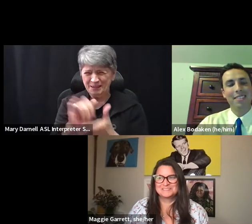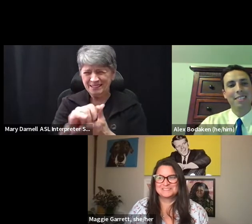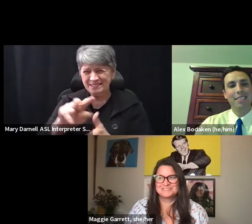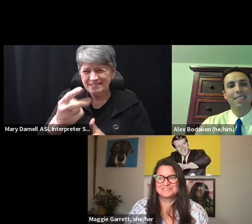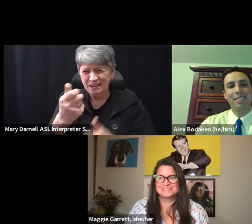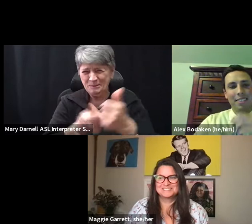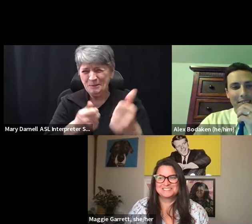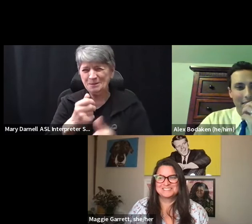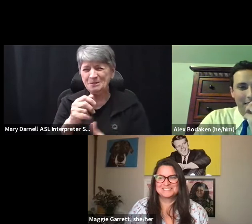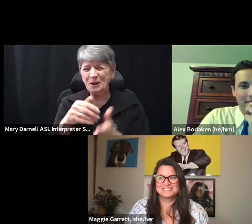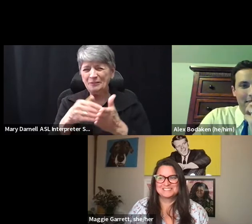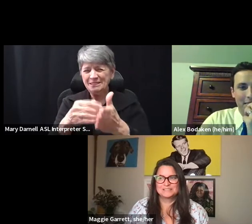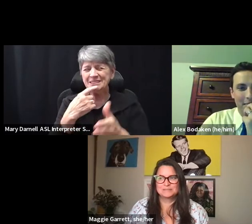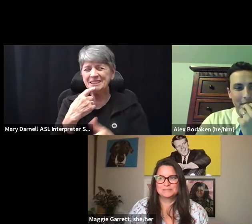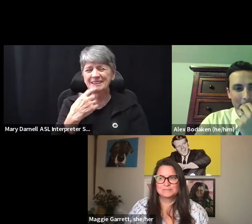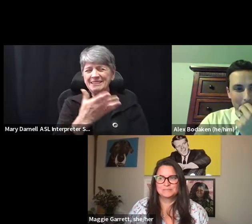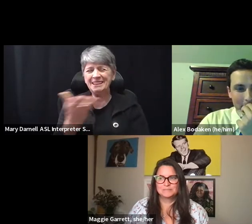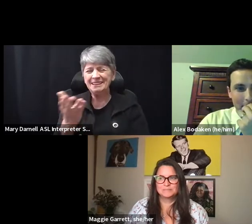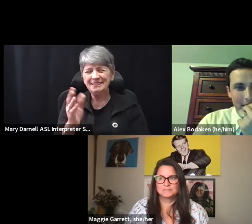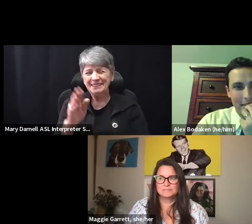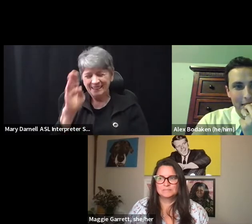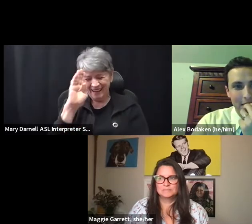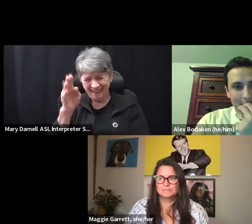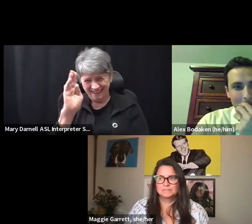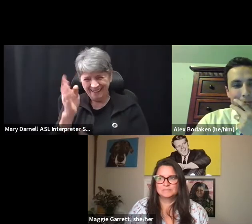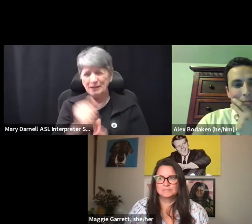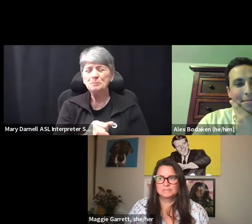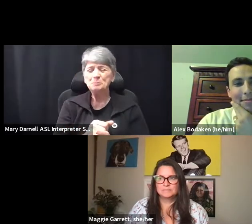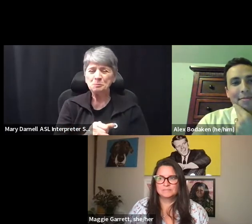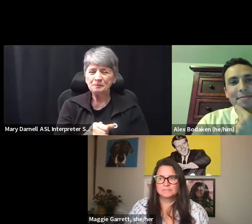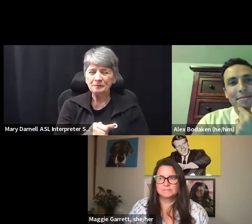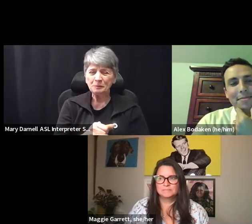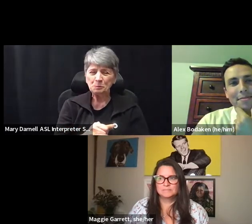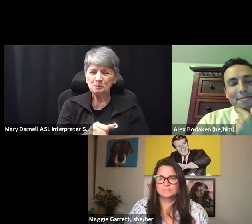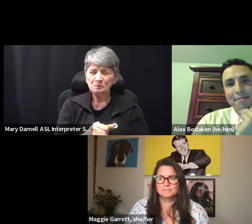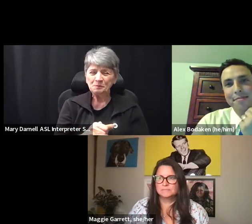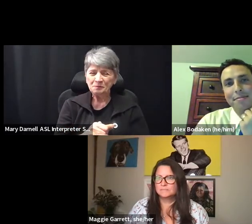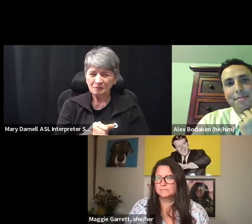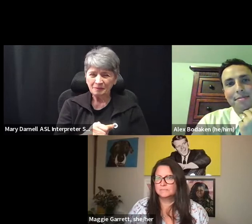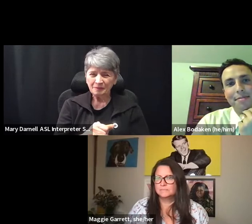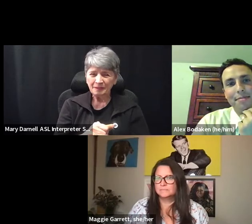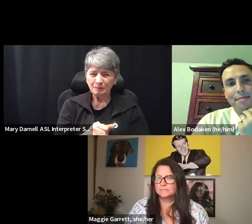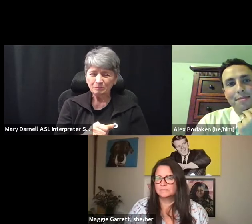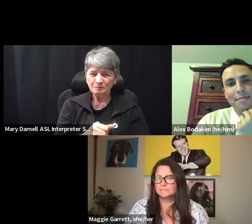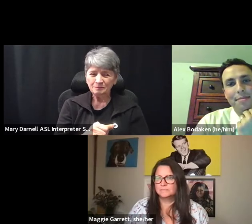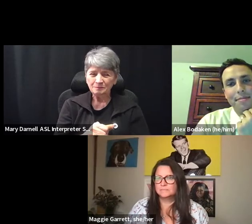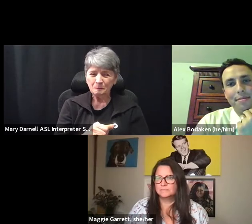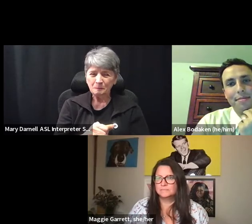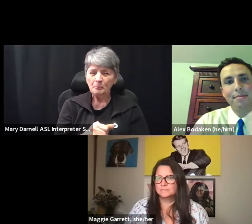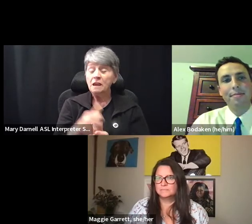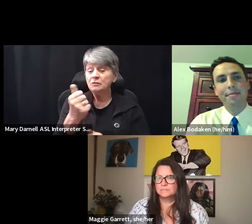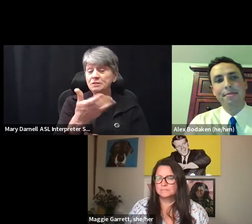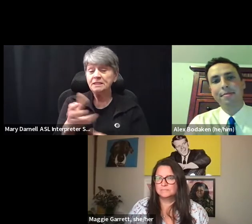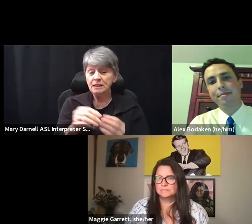Sorry. Hi. That's okay. So I'll let you just start off, if you anything else you want to say